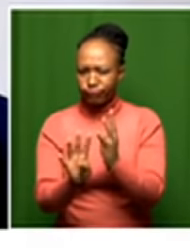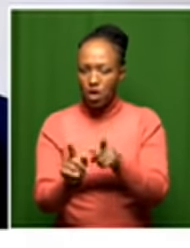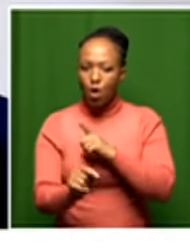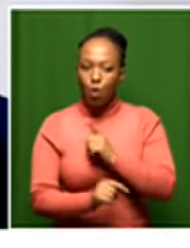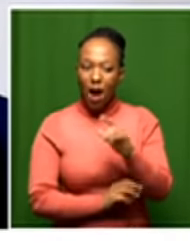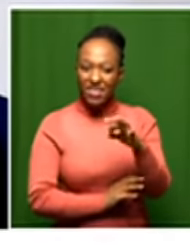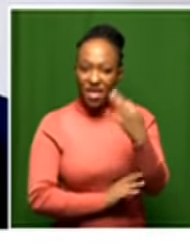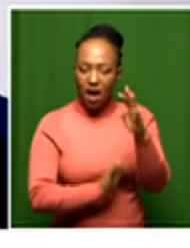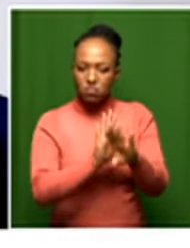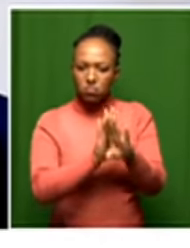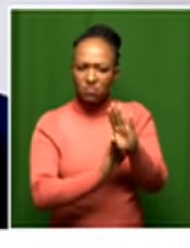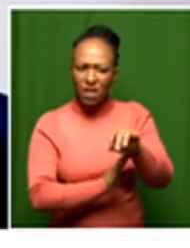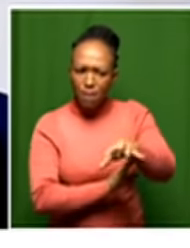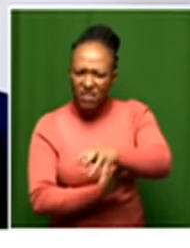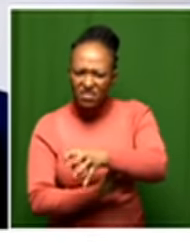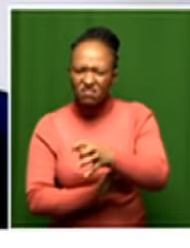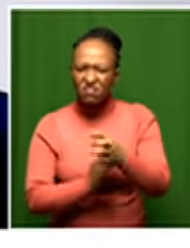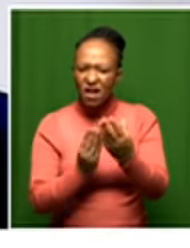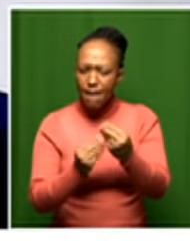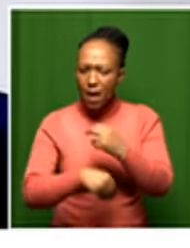third wave is being experienced?